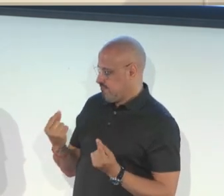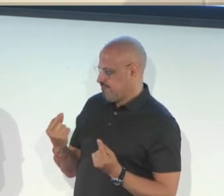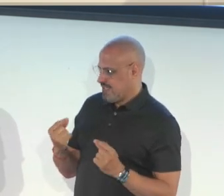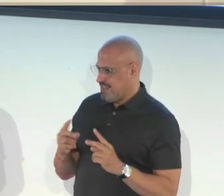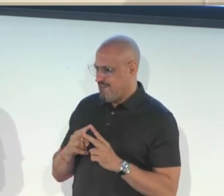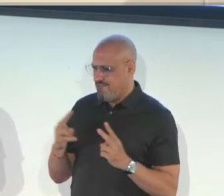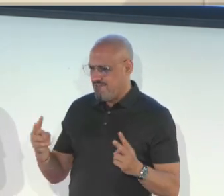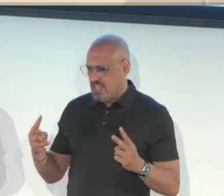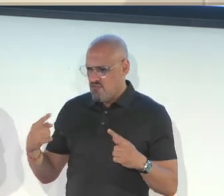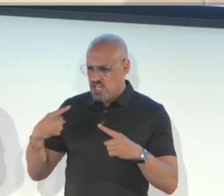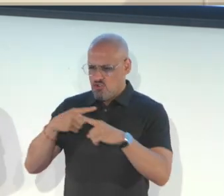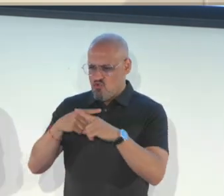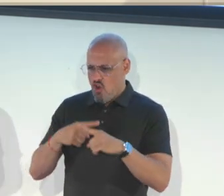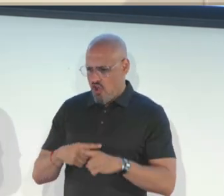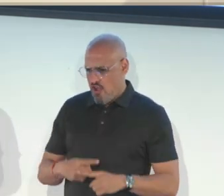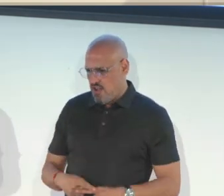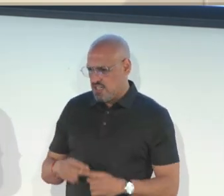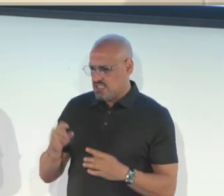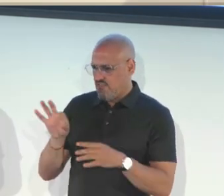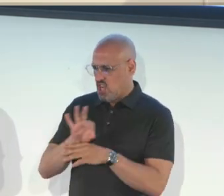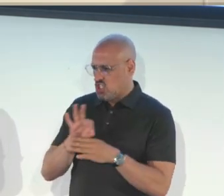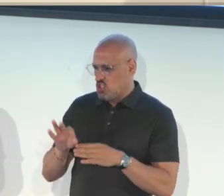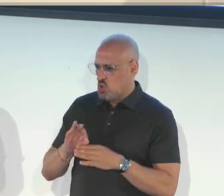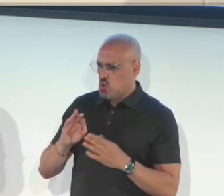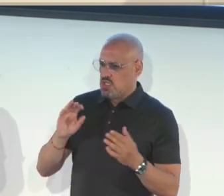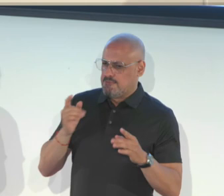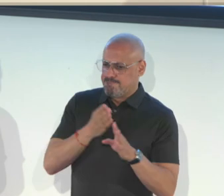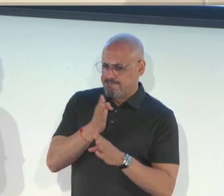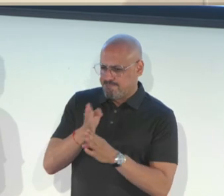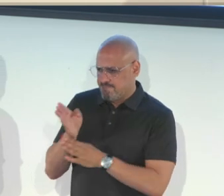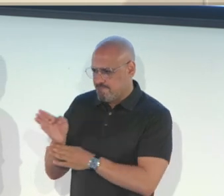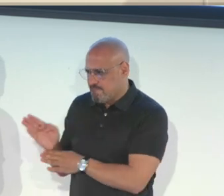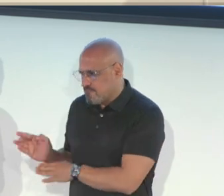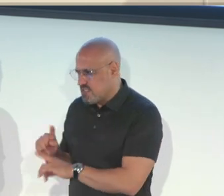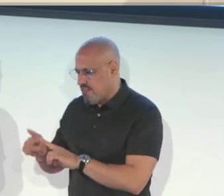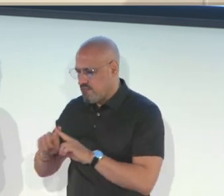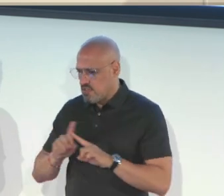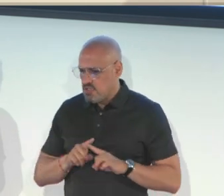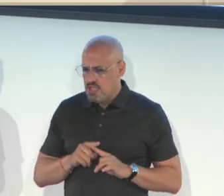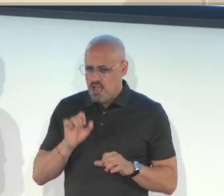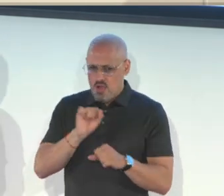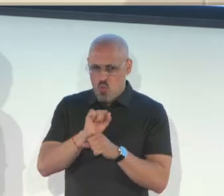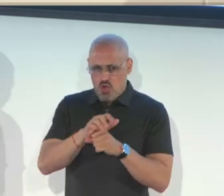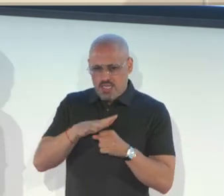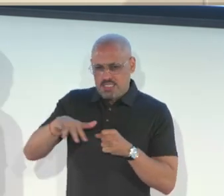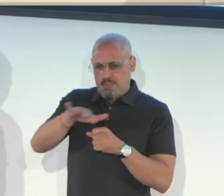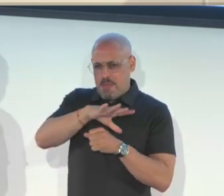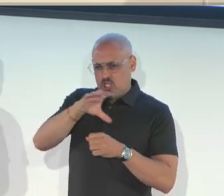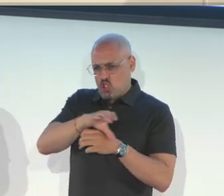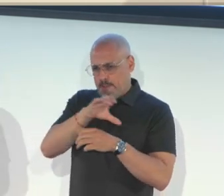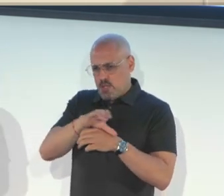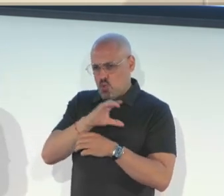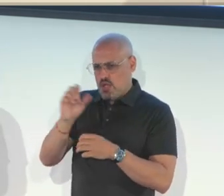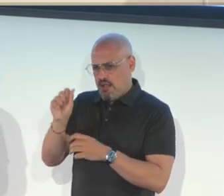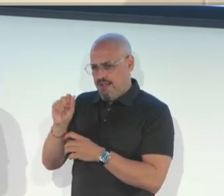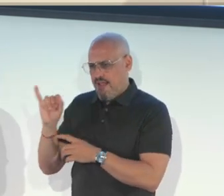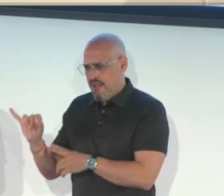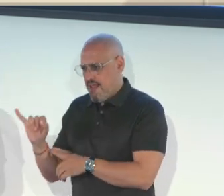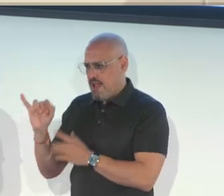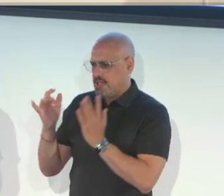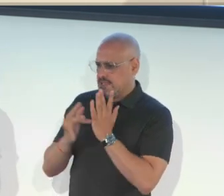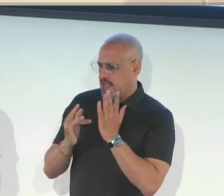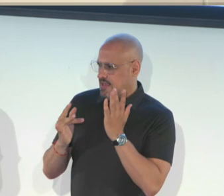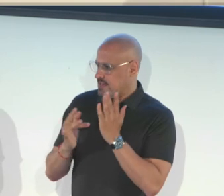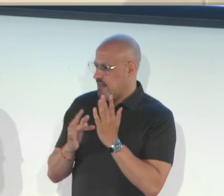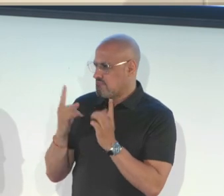very cross-functional and cross-disciplinary. I've been working on spatial computing and artificial intelligence